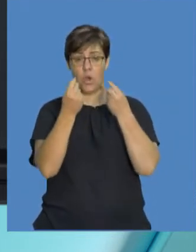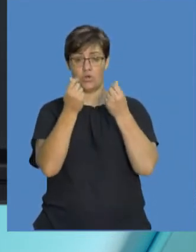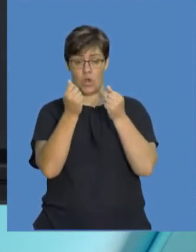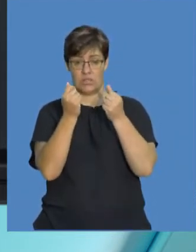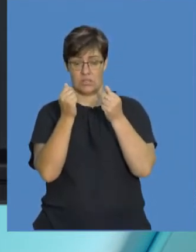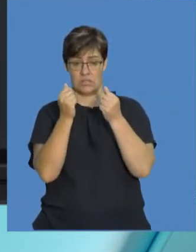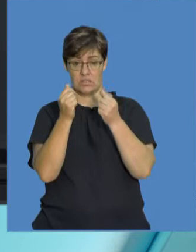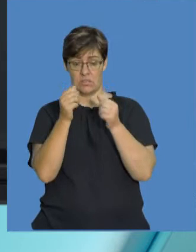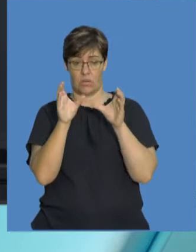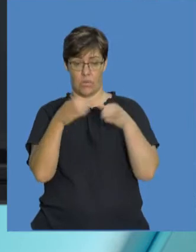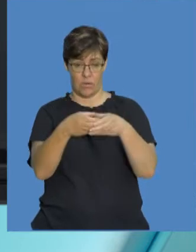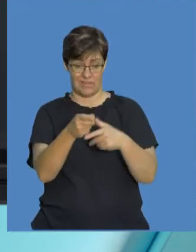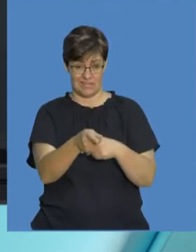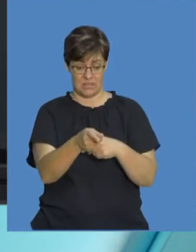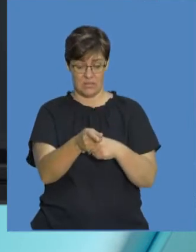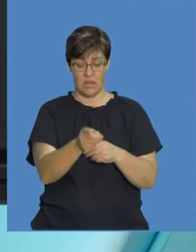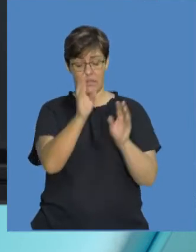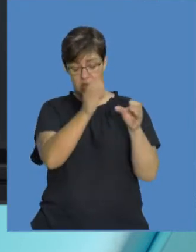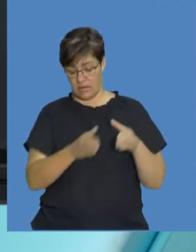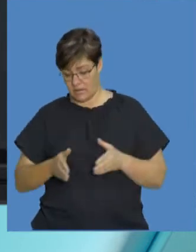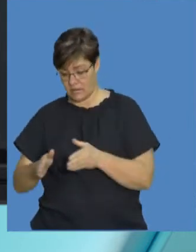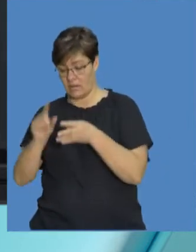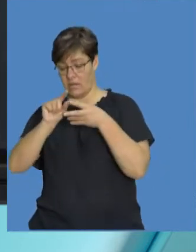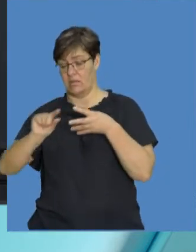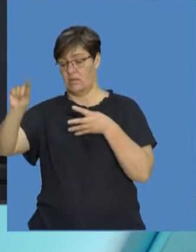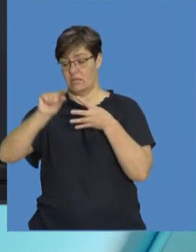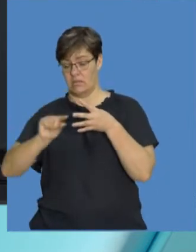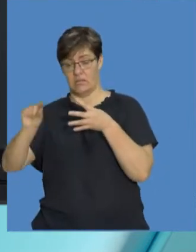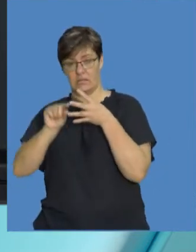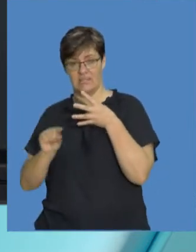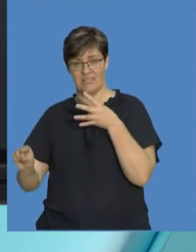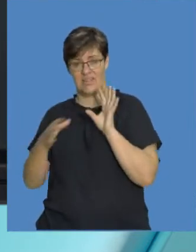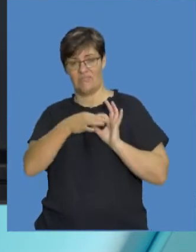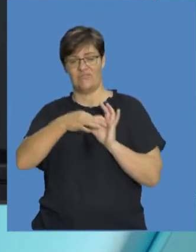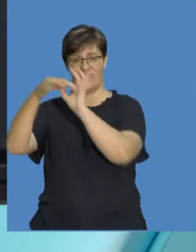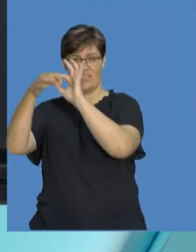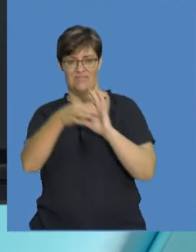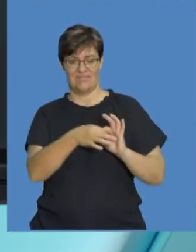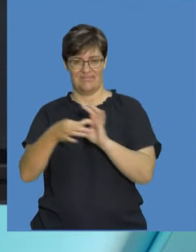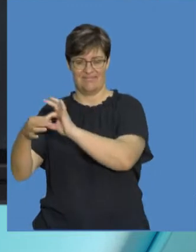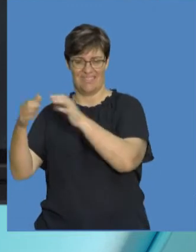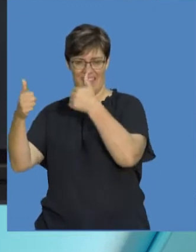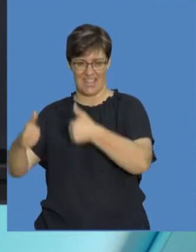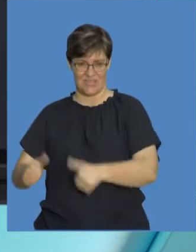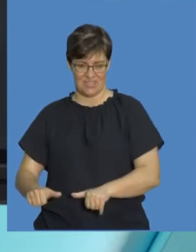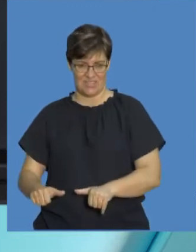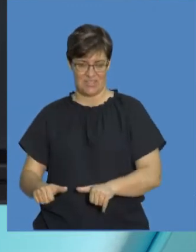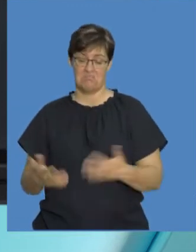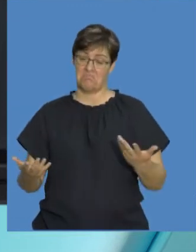moving into the cost component, and then finally being apportioned to the